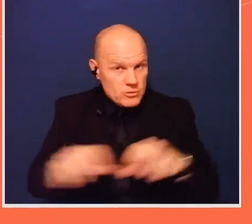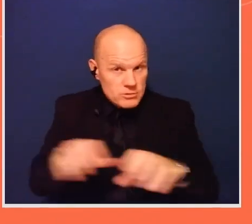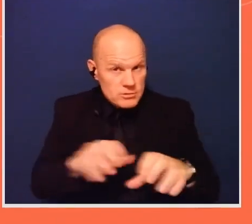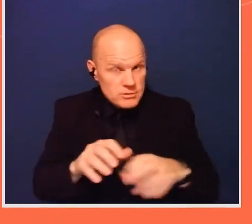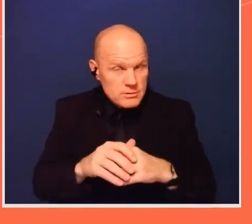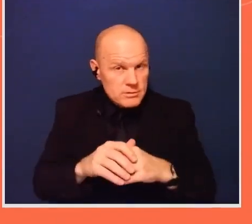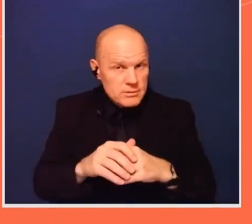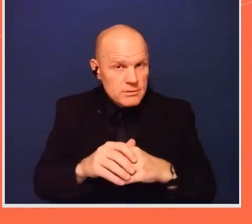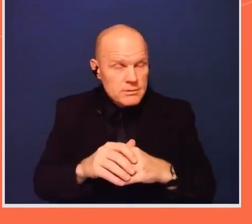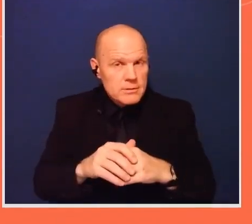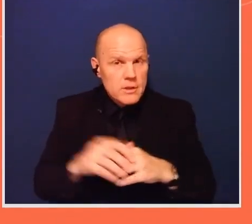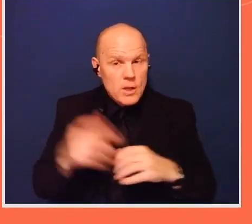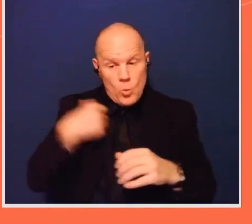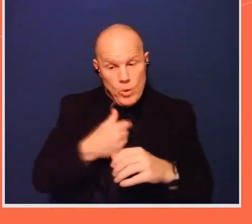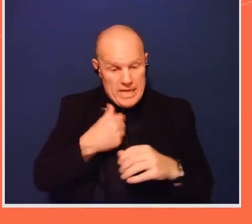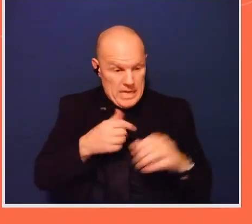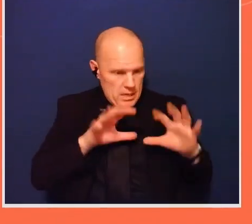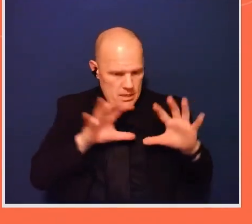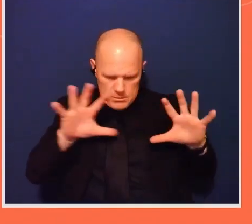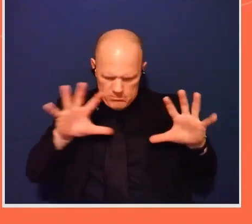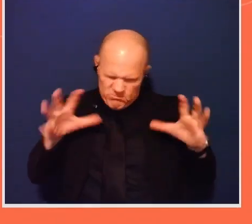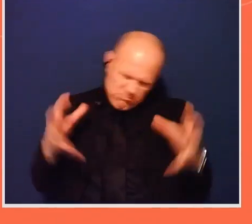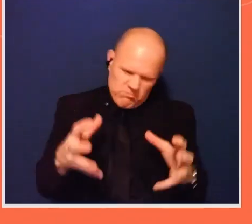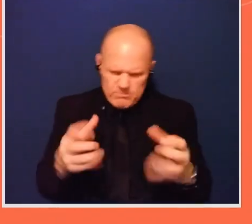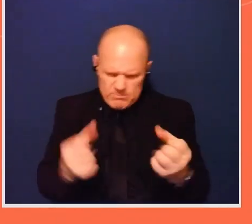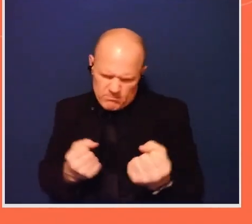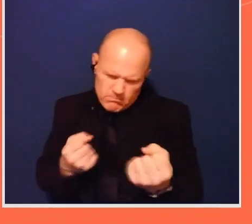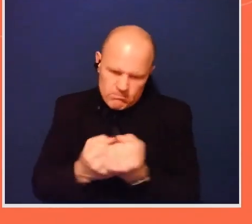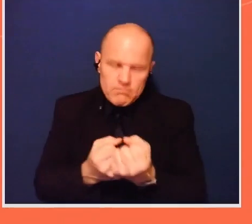delegates, governors, lators,